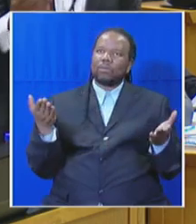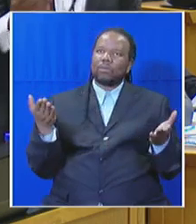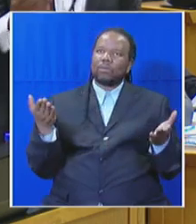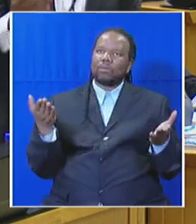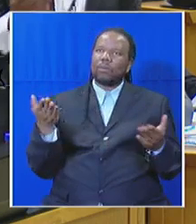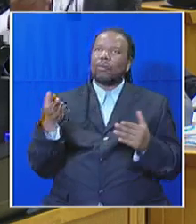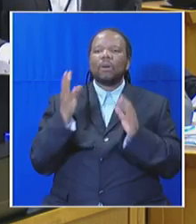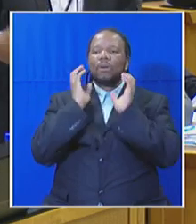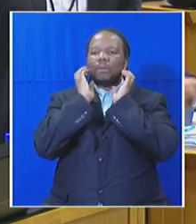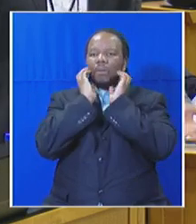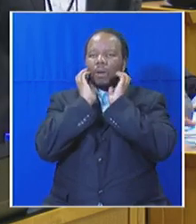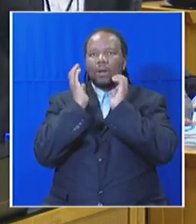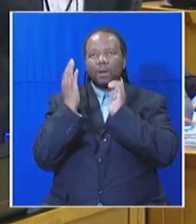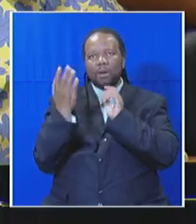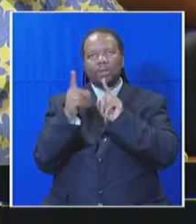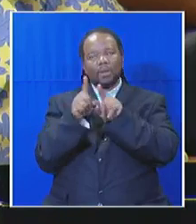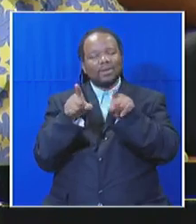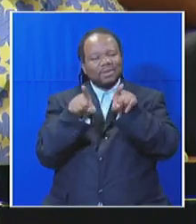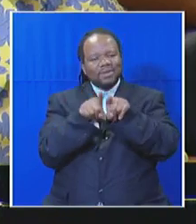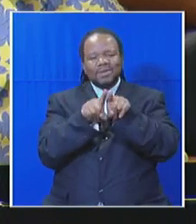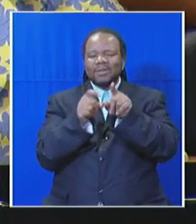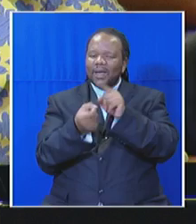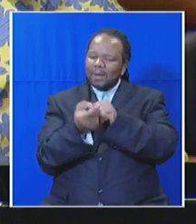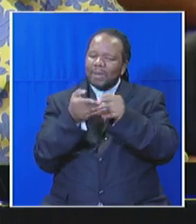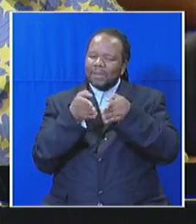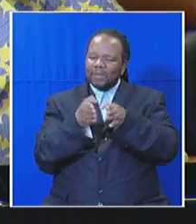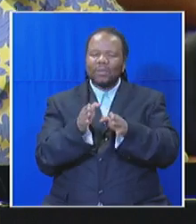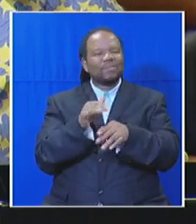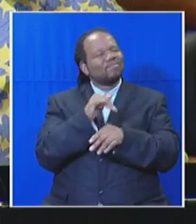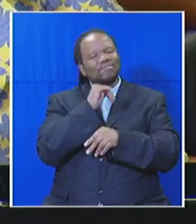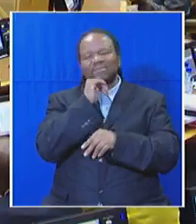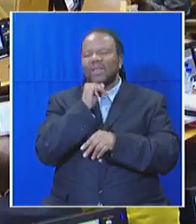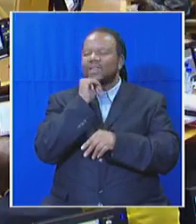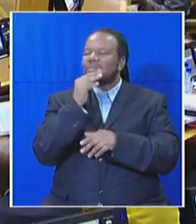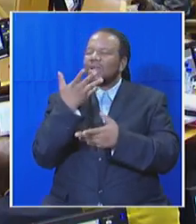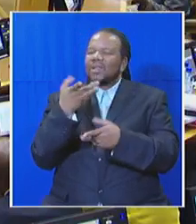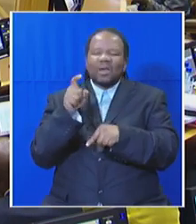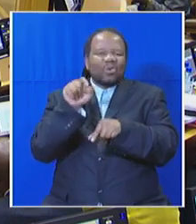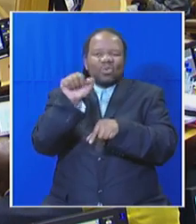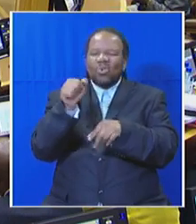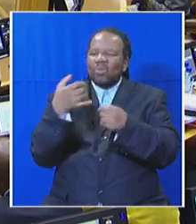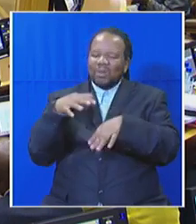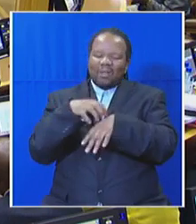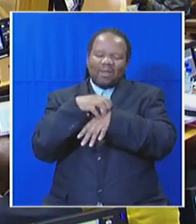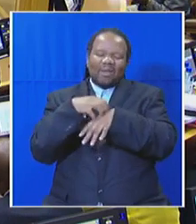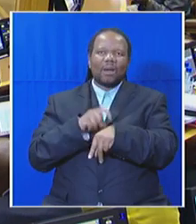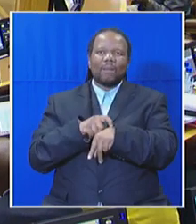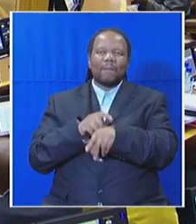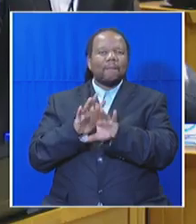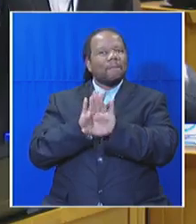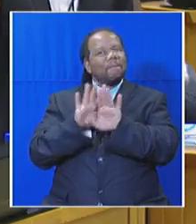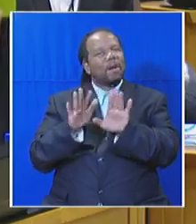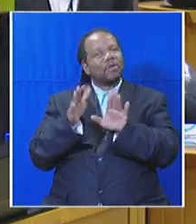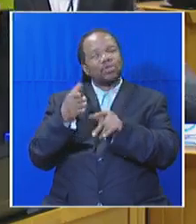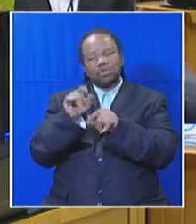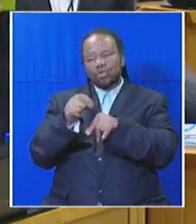Malema. It's supposed to be like that. It doesn't matter how much we irritate you. Don't be irritated to a point you